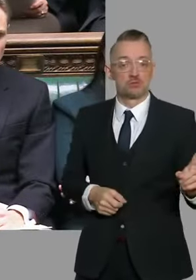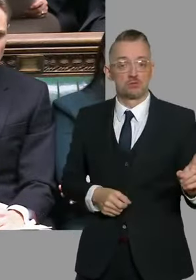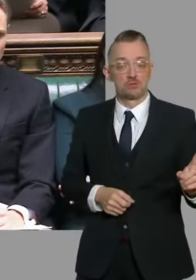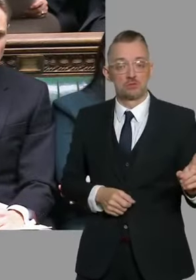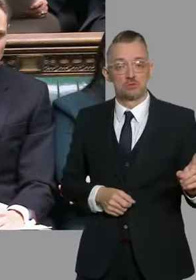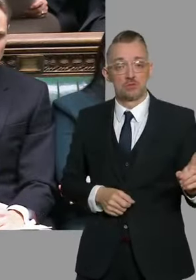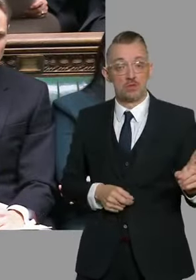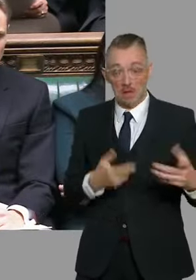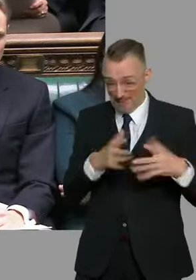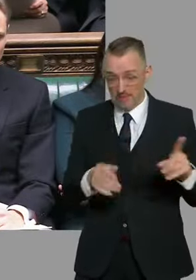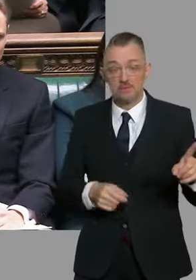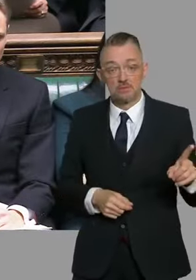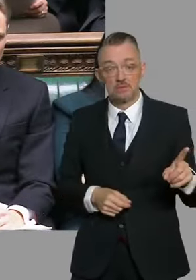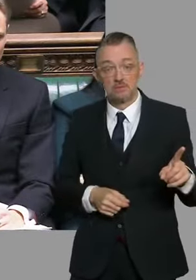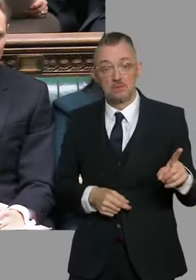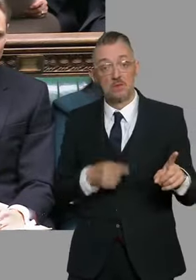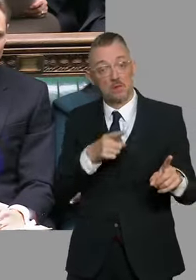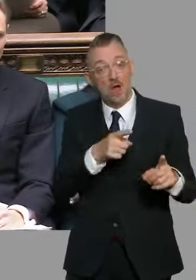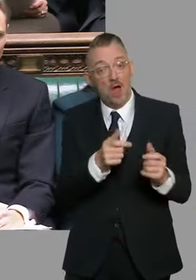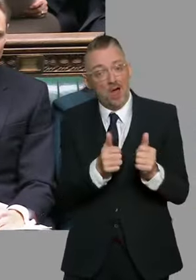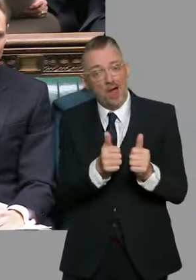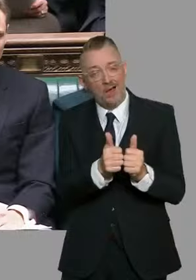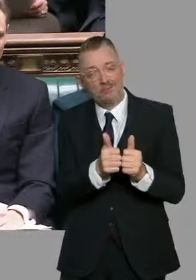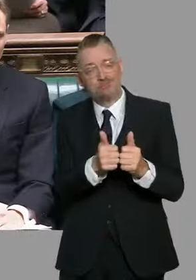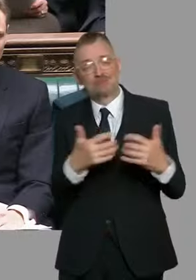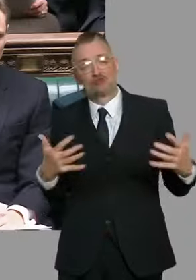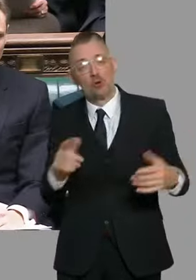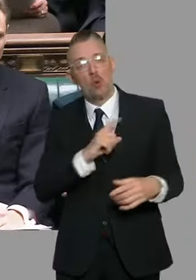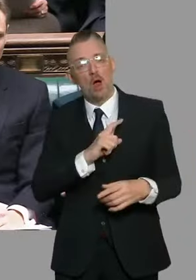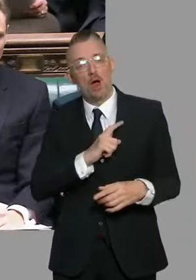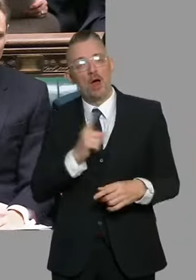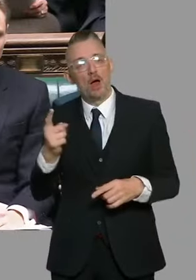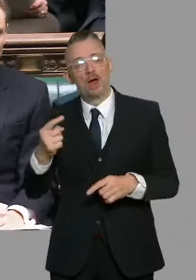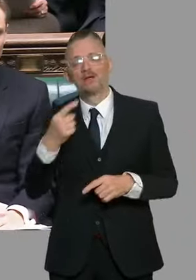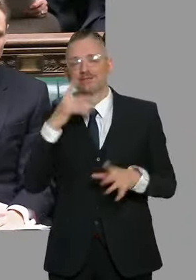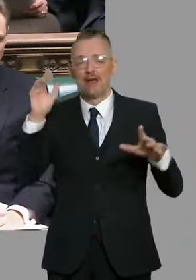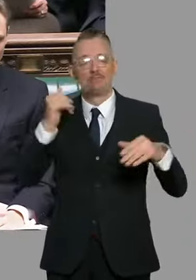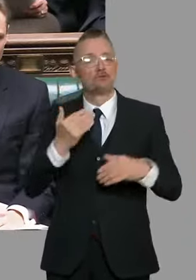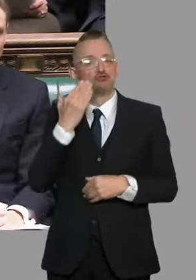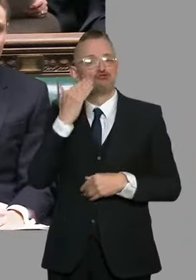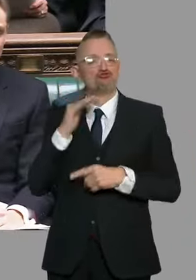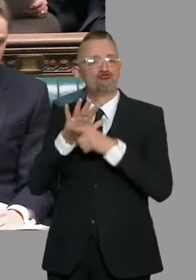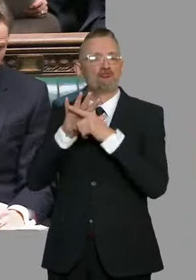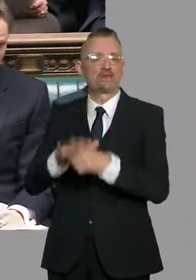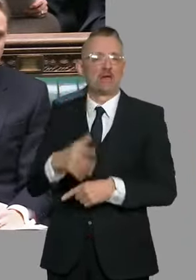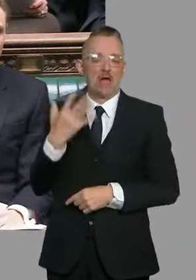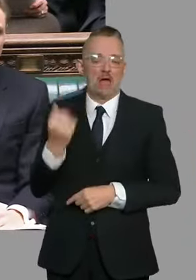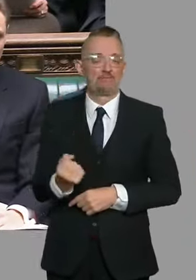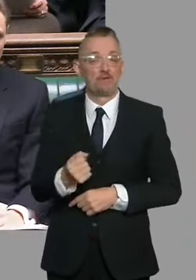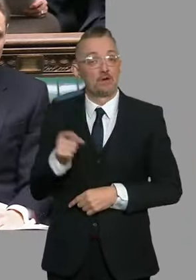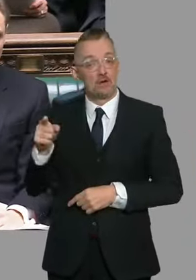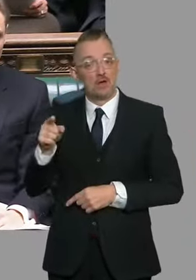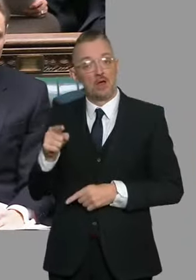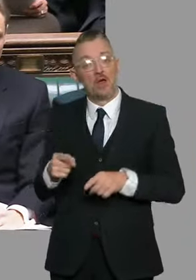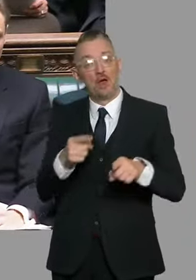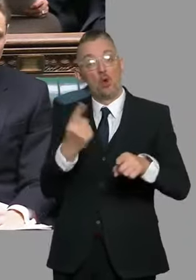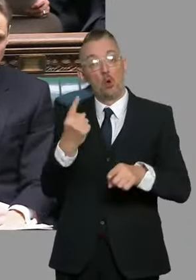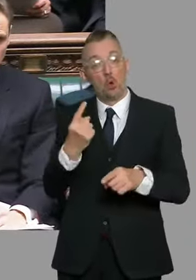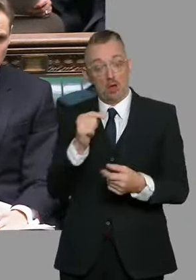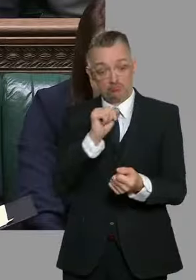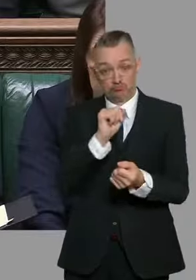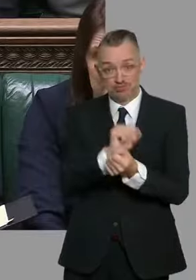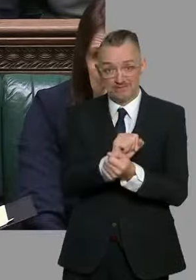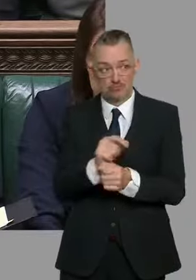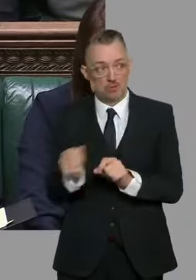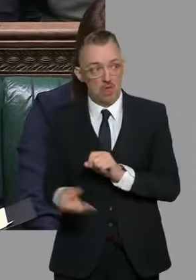immigration law had a racist undercurrent. He voted against life sentences for people smugglers. He voted against more than